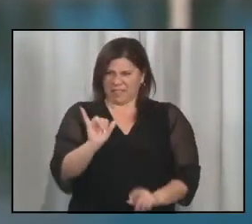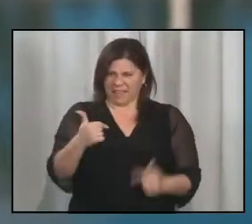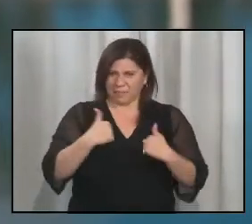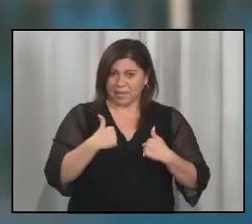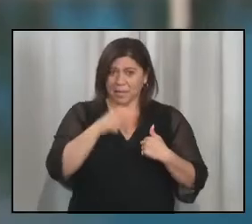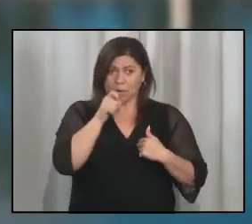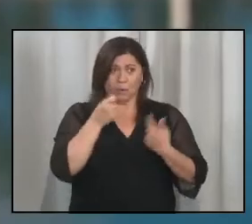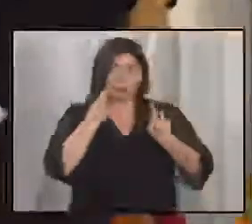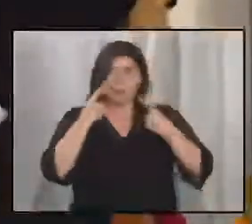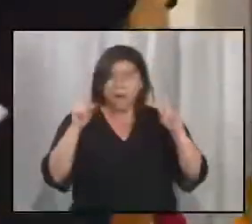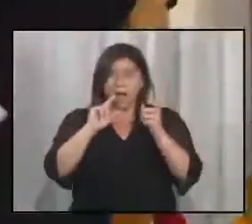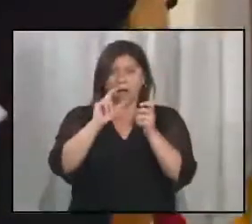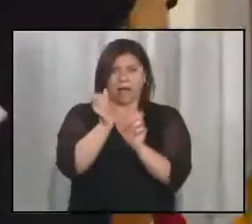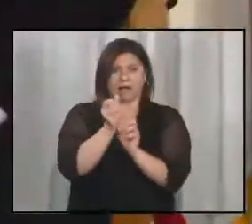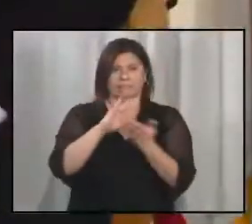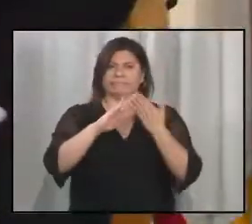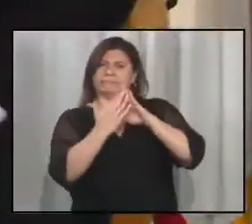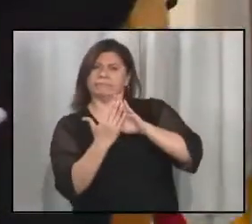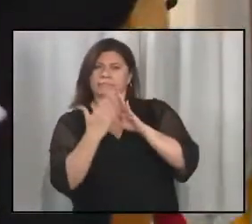something of their lives.